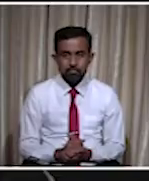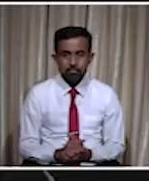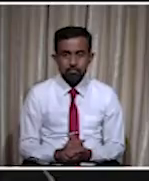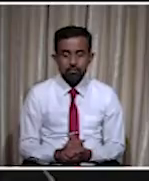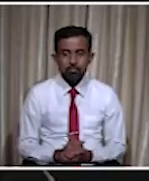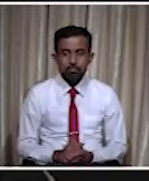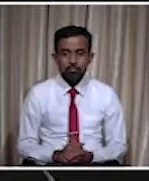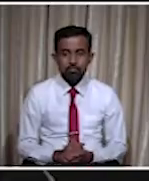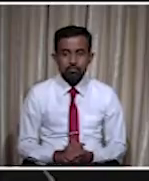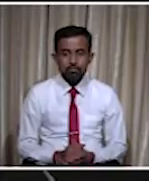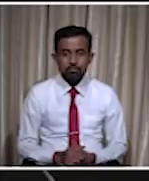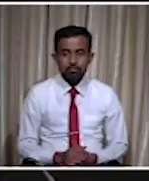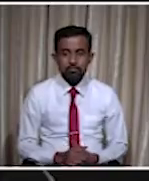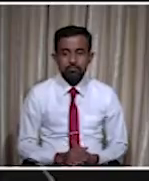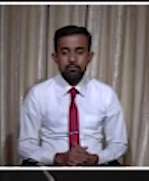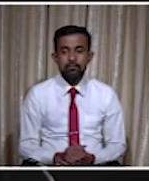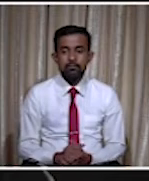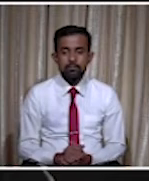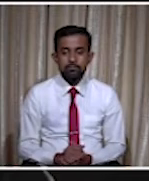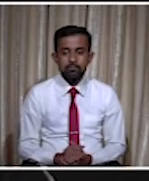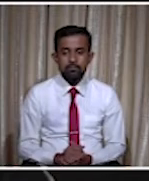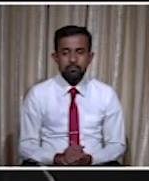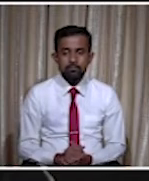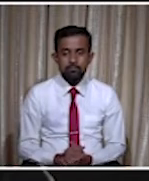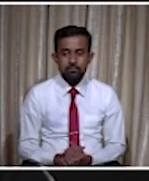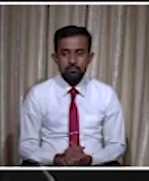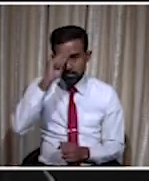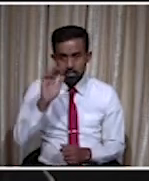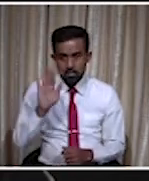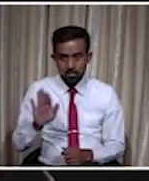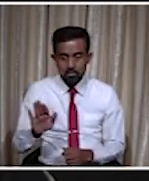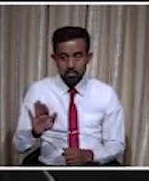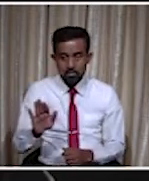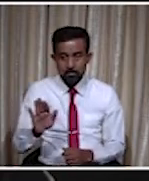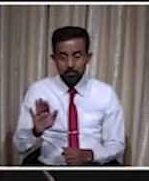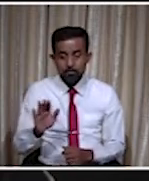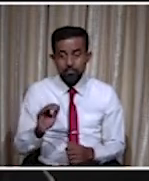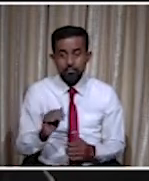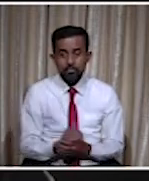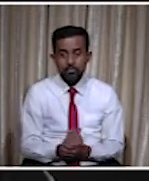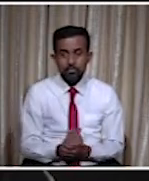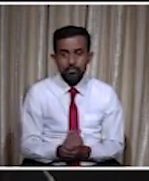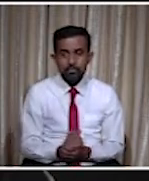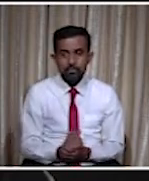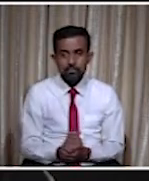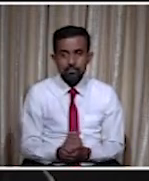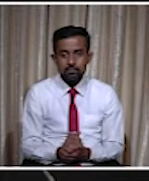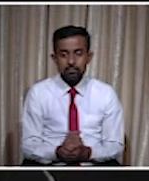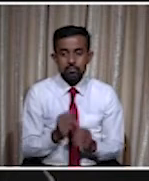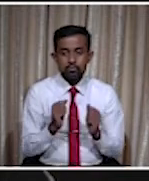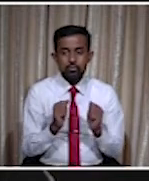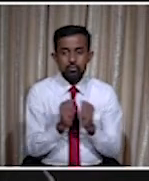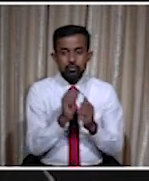outset, before coming to my comments on the president's throne speech to